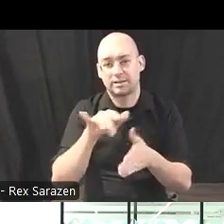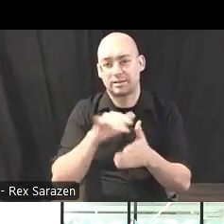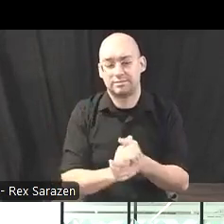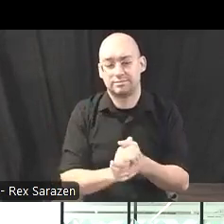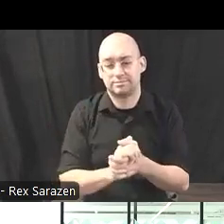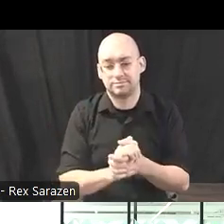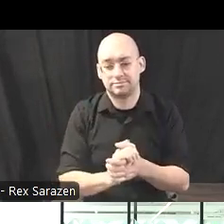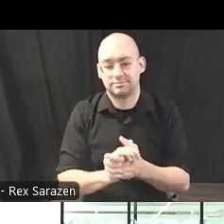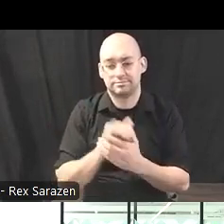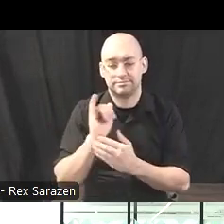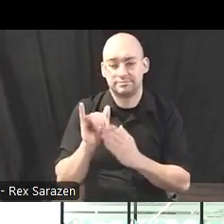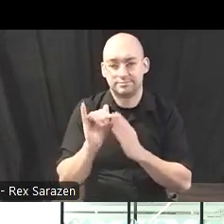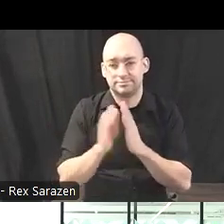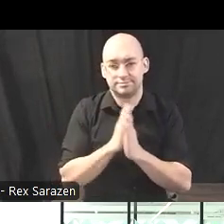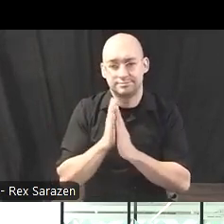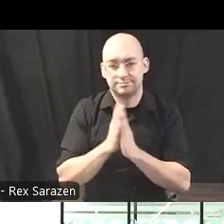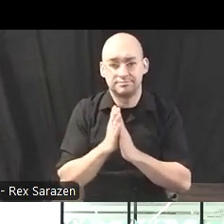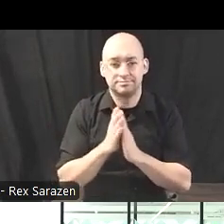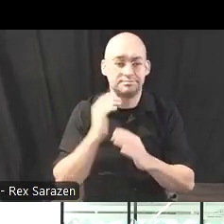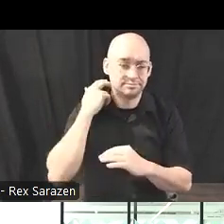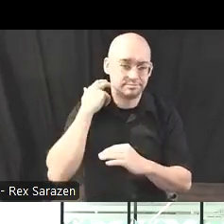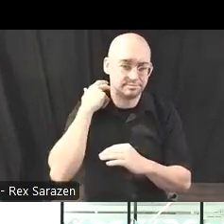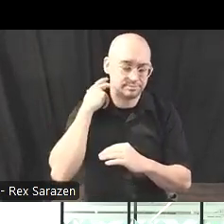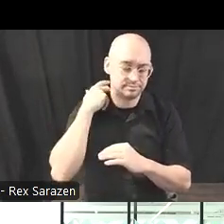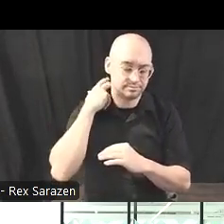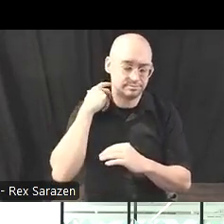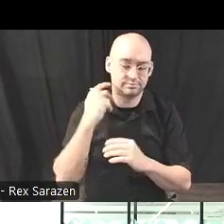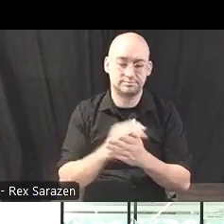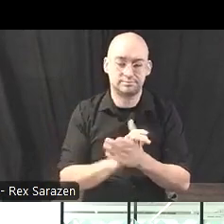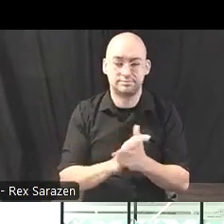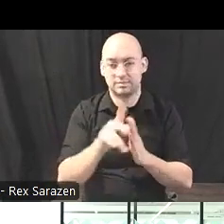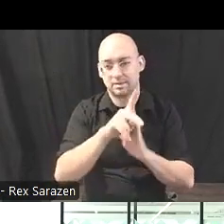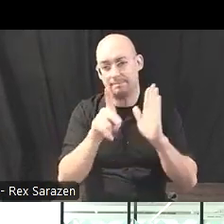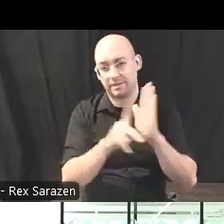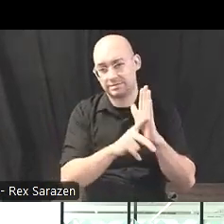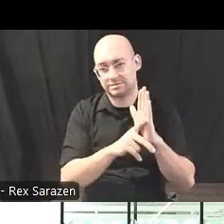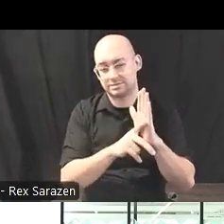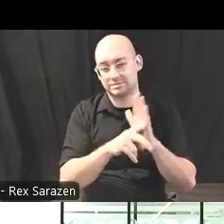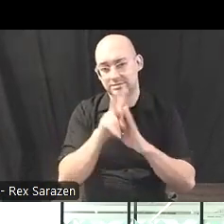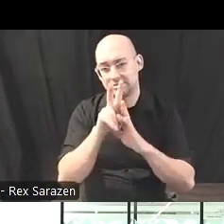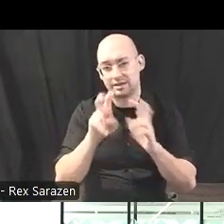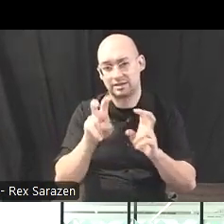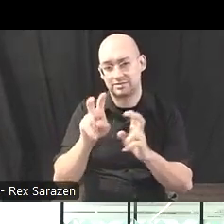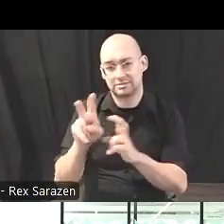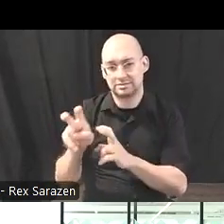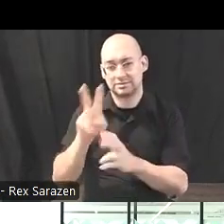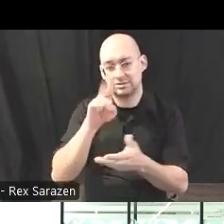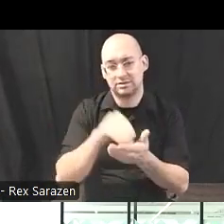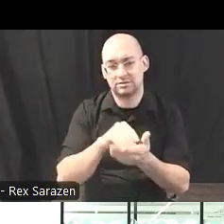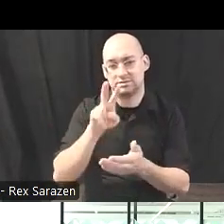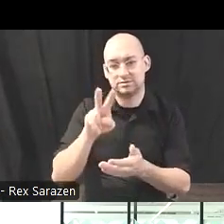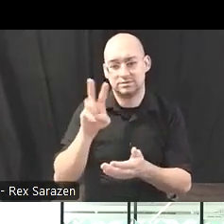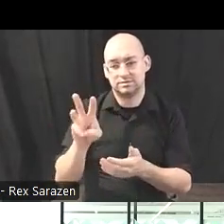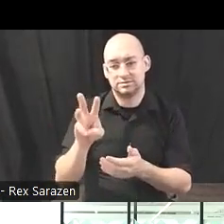initiative, as well as a policy and landscape analysis report that will be delivered in 2026. We're doing